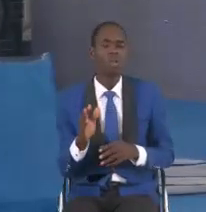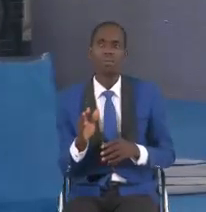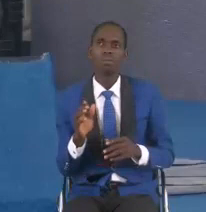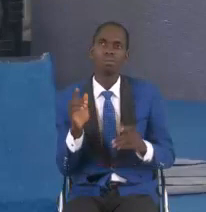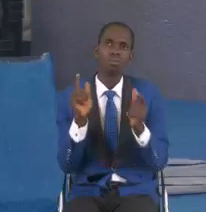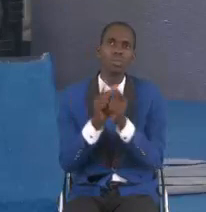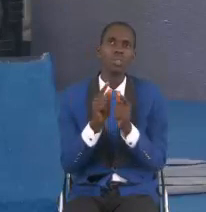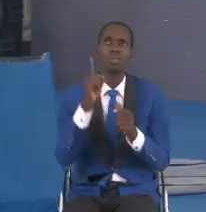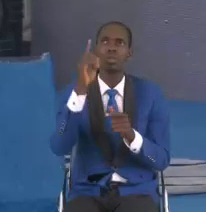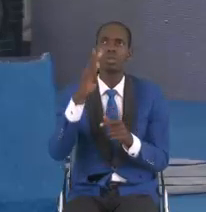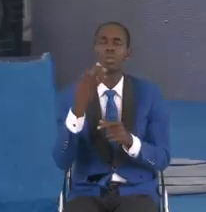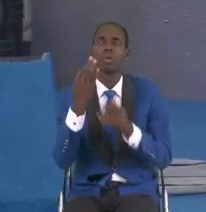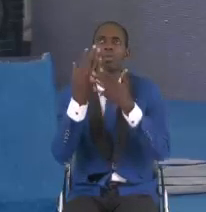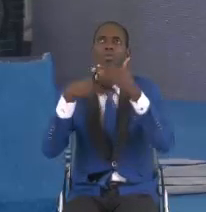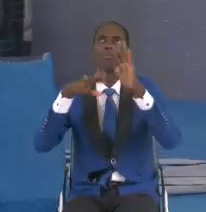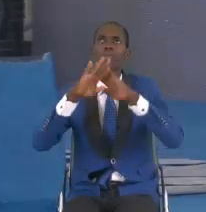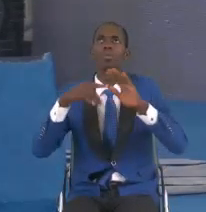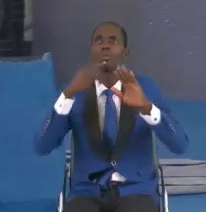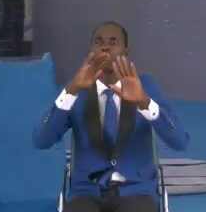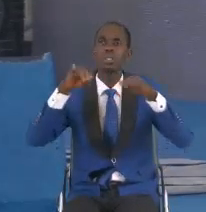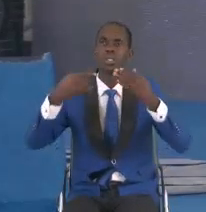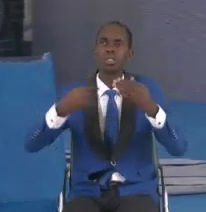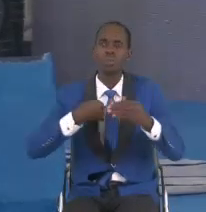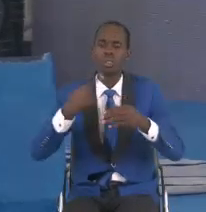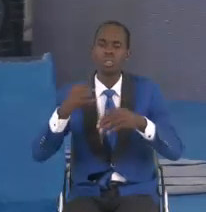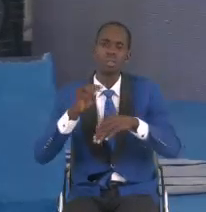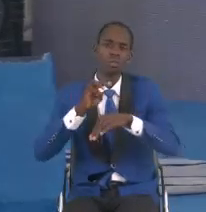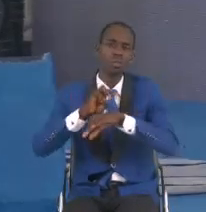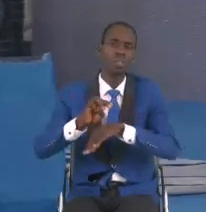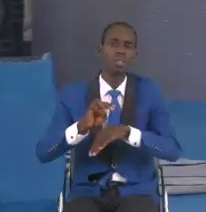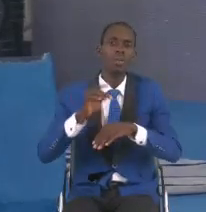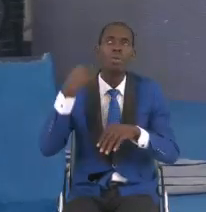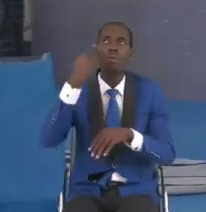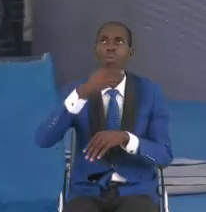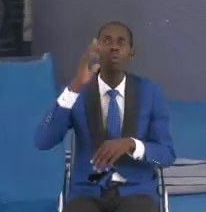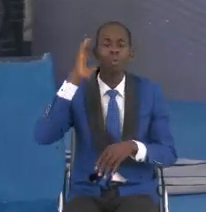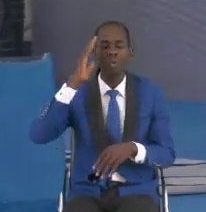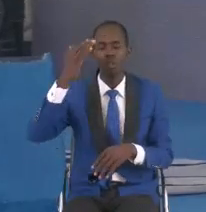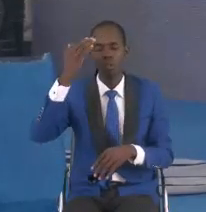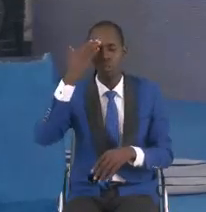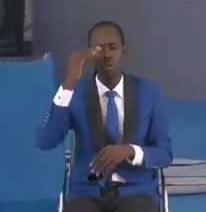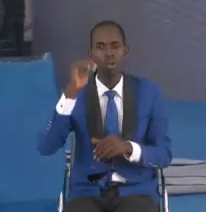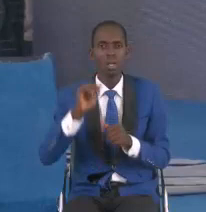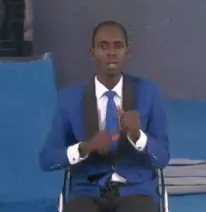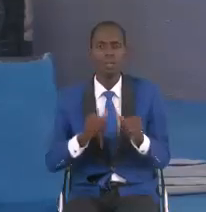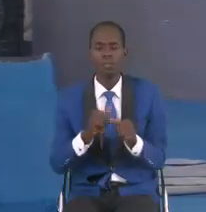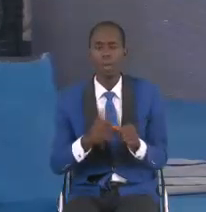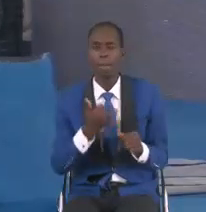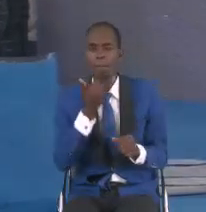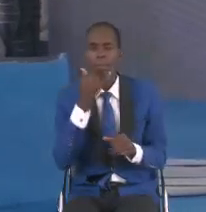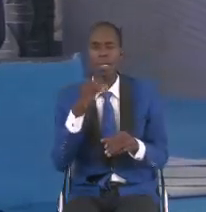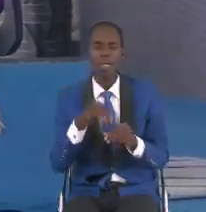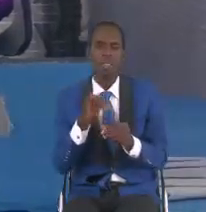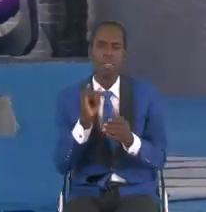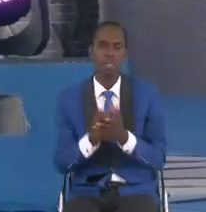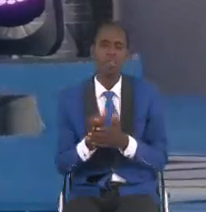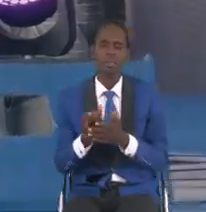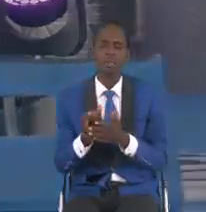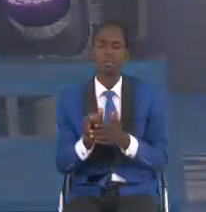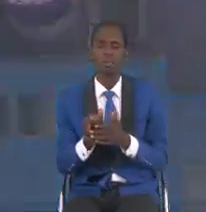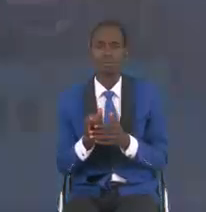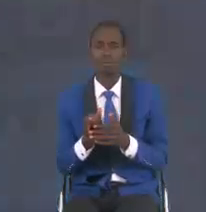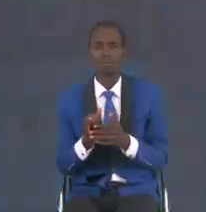ministry. And who will know every flaw in that ministry. And will examine and